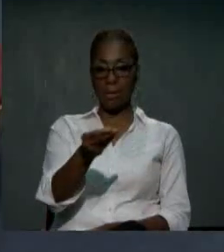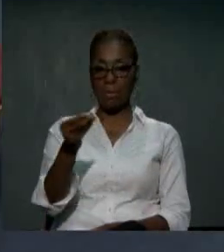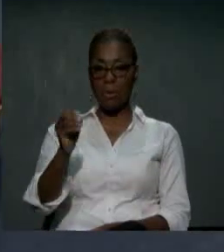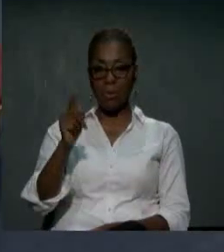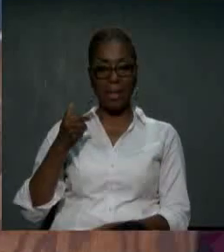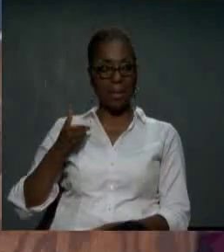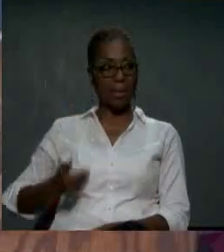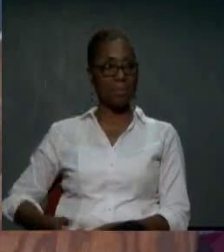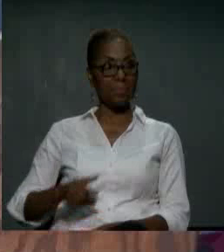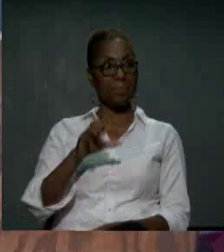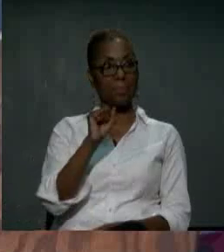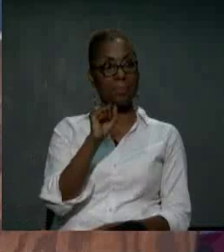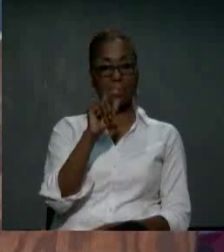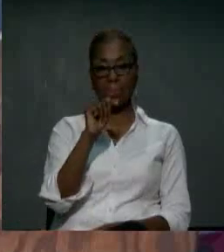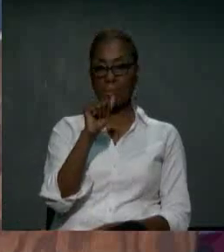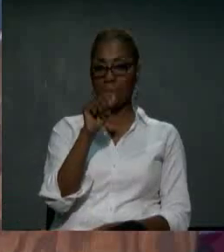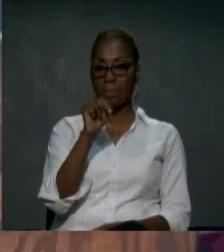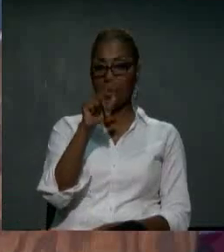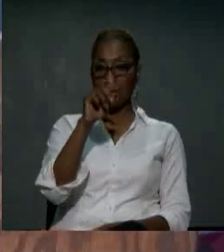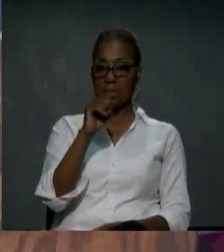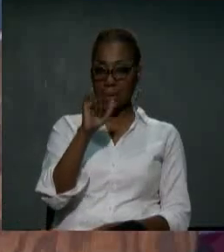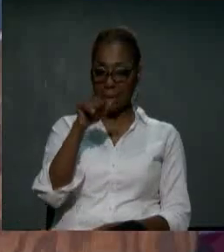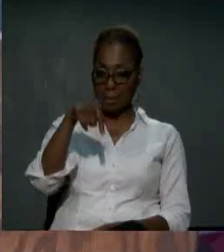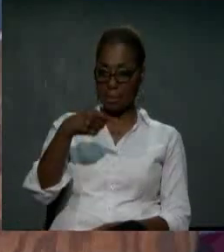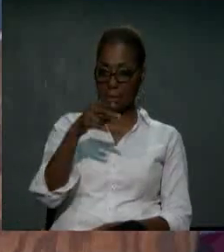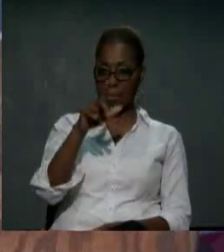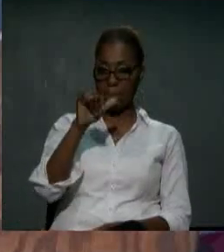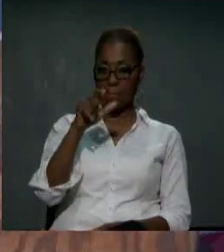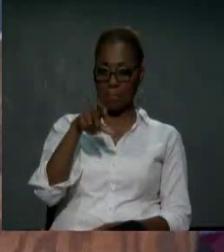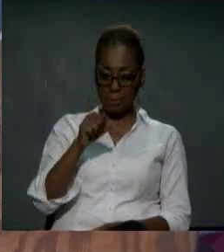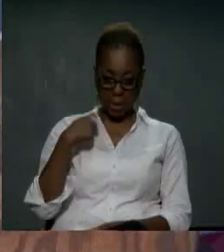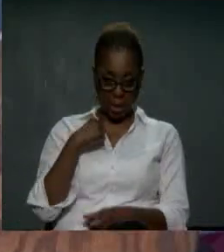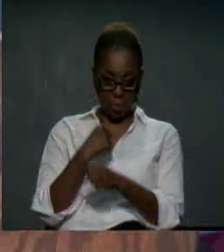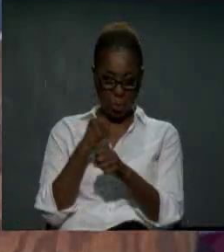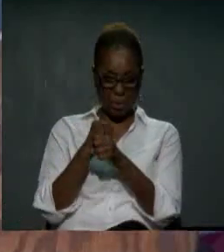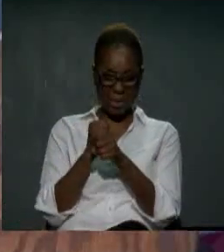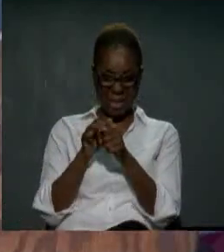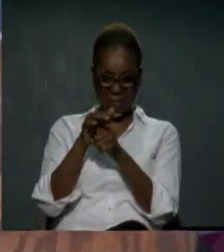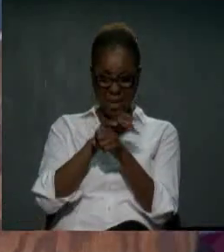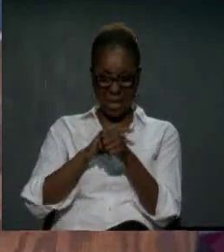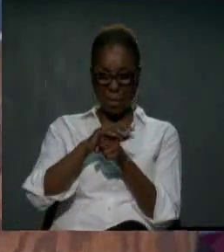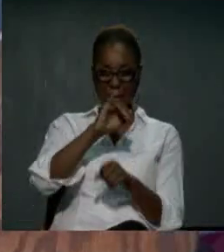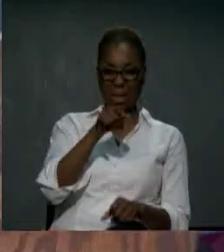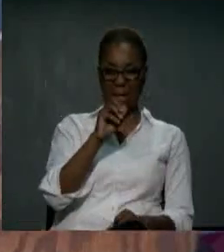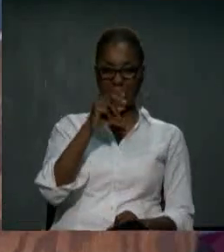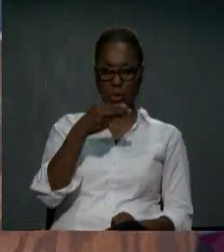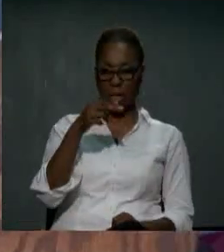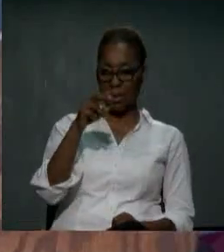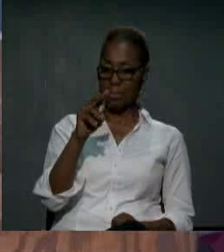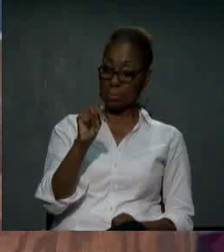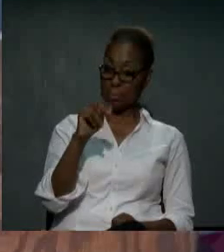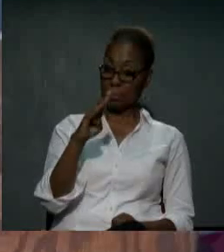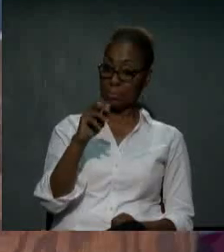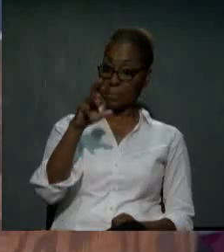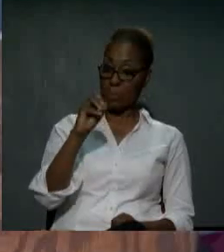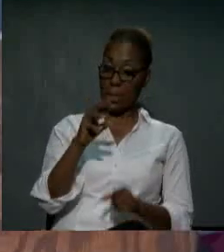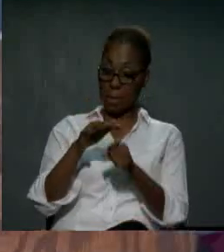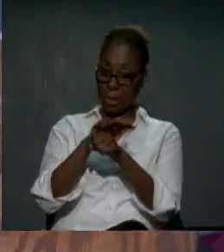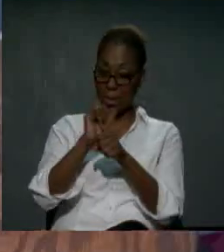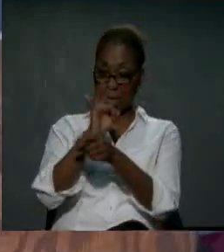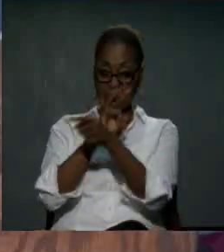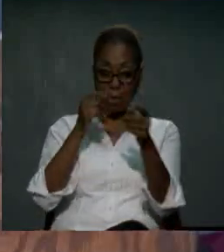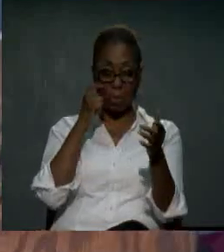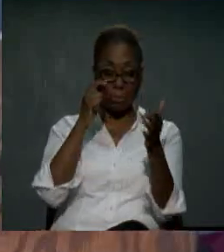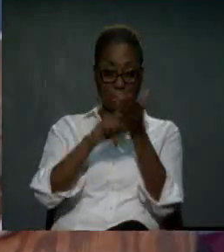My name's Stanley Phillips, and I've been working in the John Barrow area. And if you